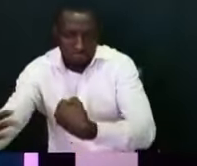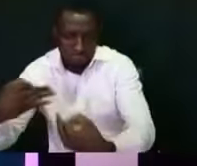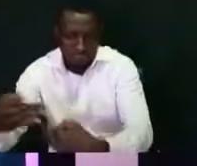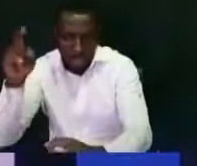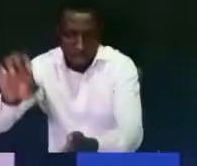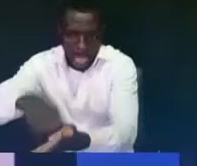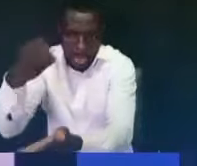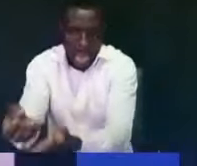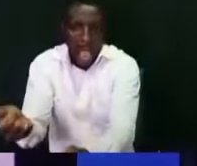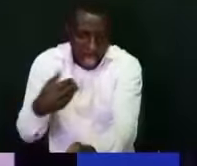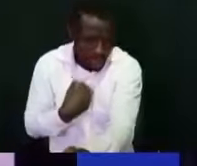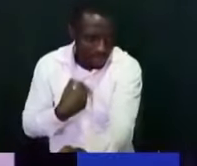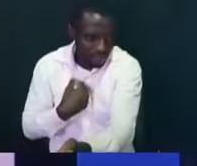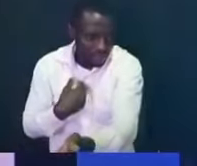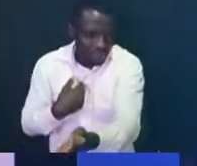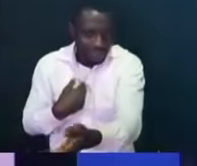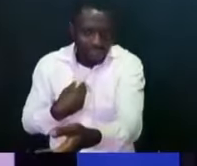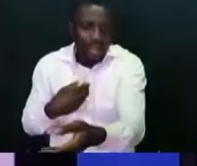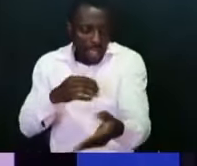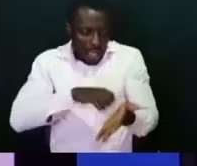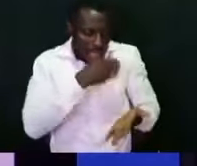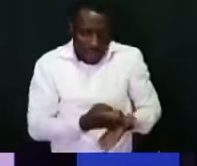reading reason against the